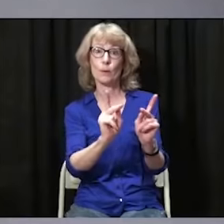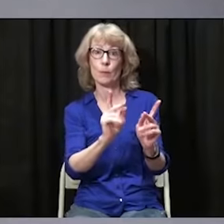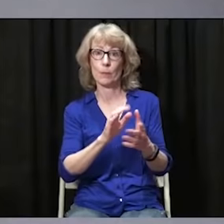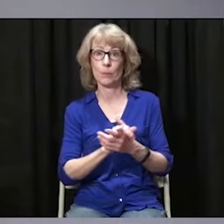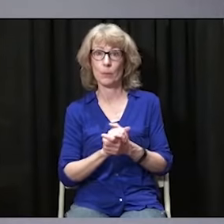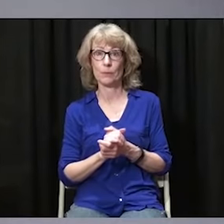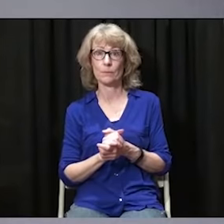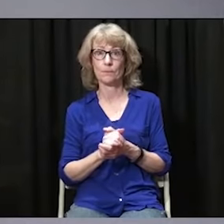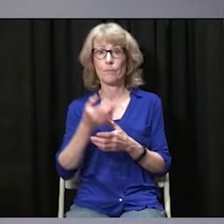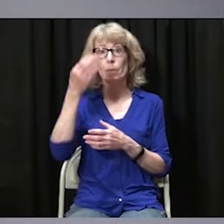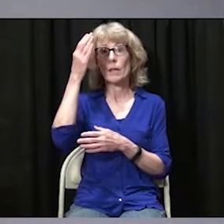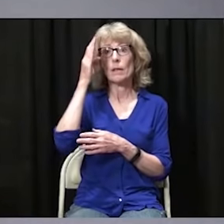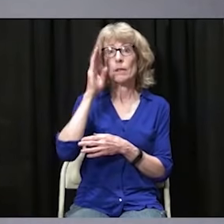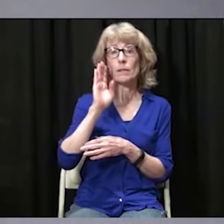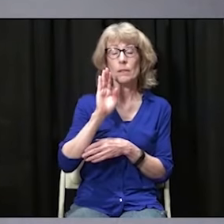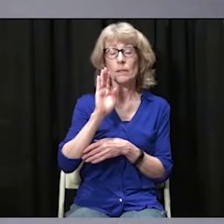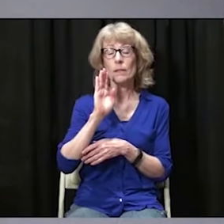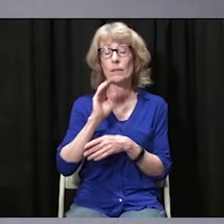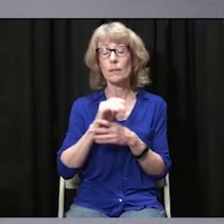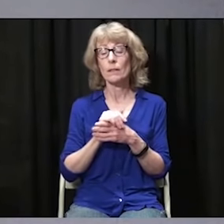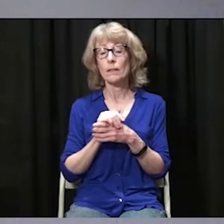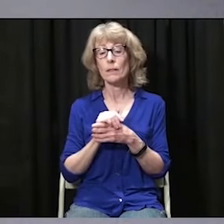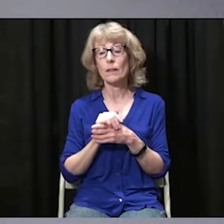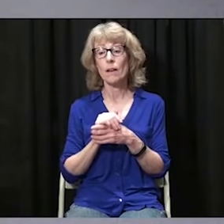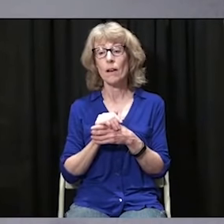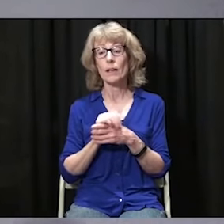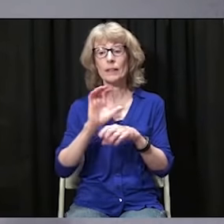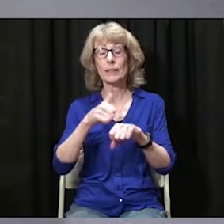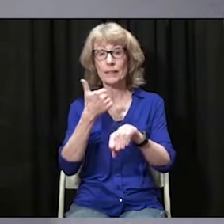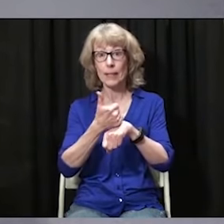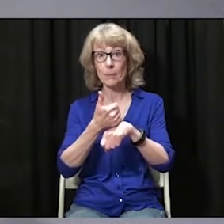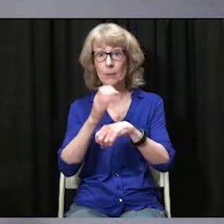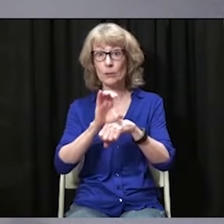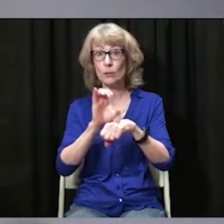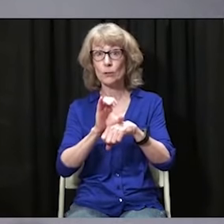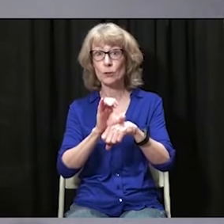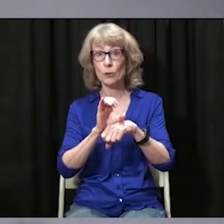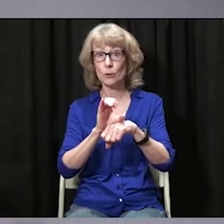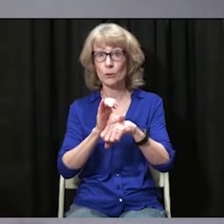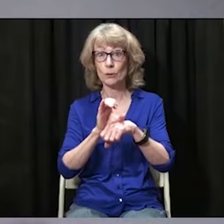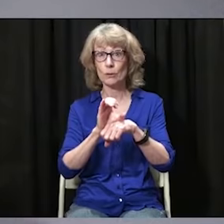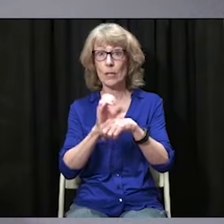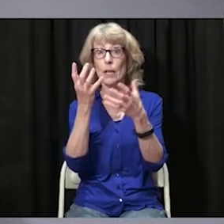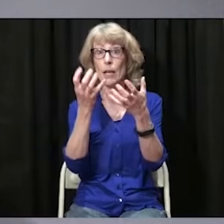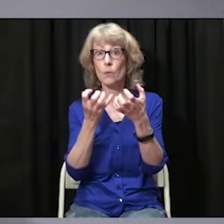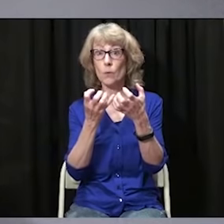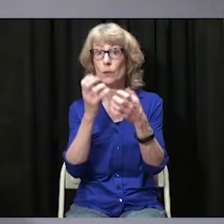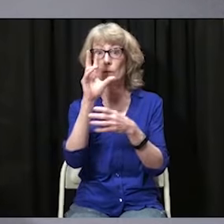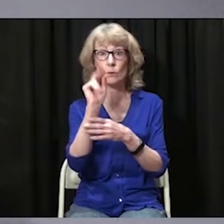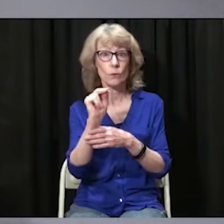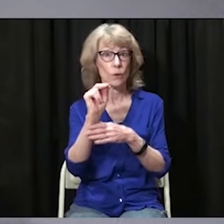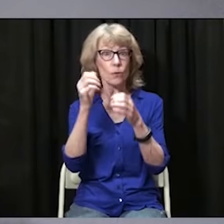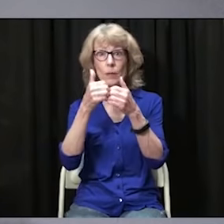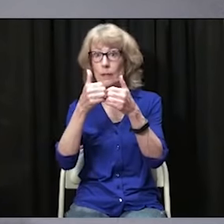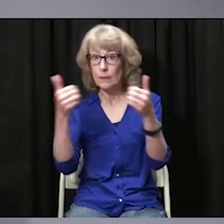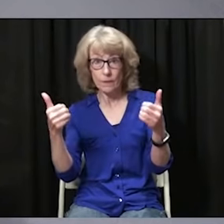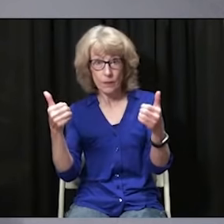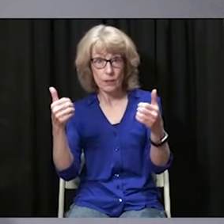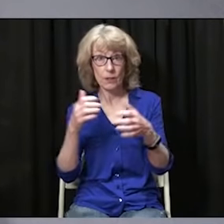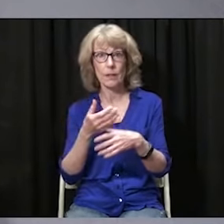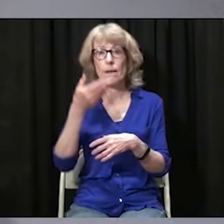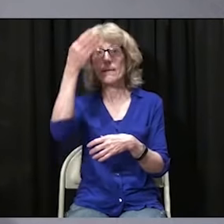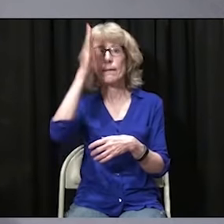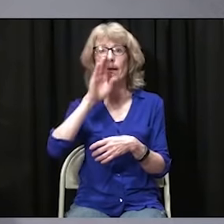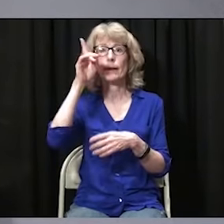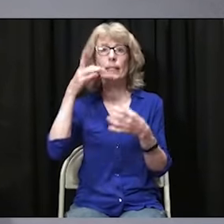this so that there should be no division in the body. God hates division. He hates it. I think